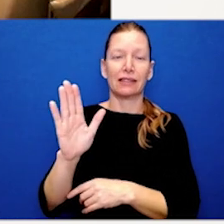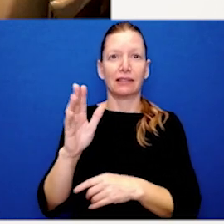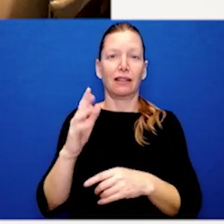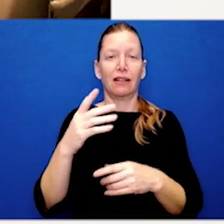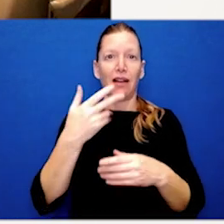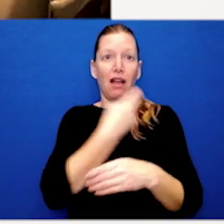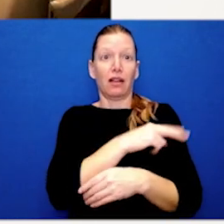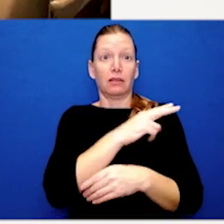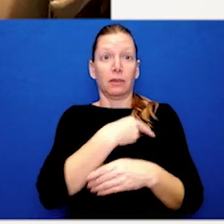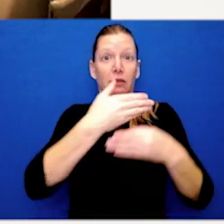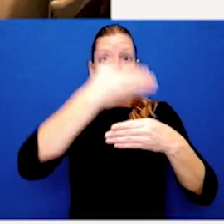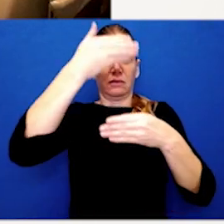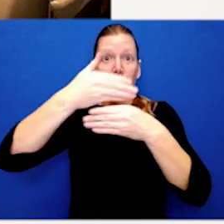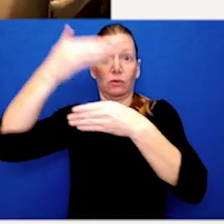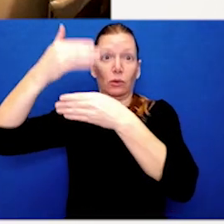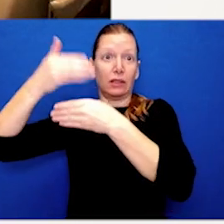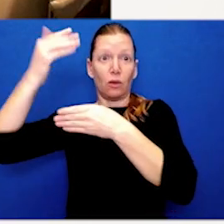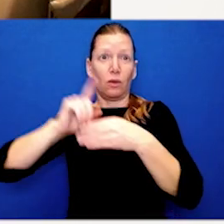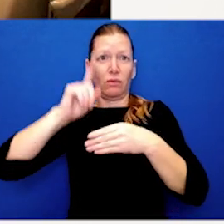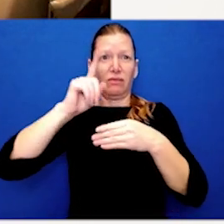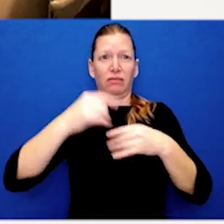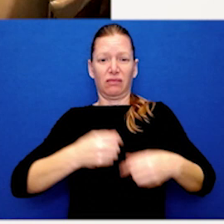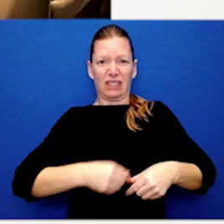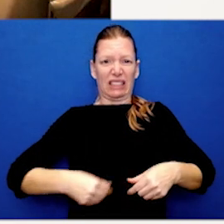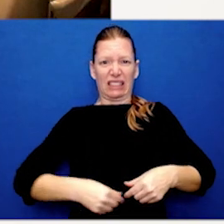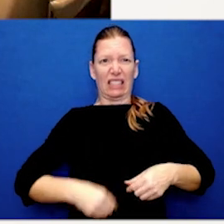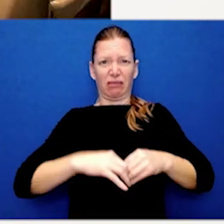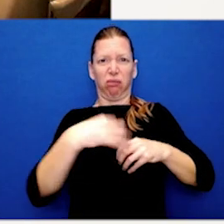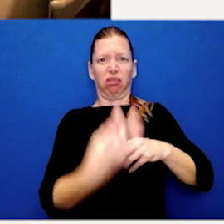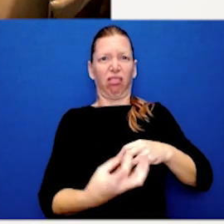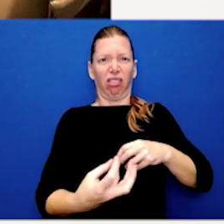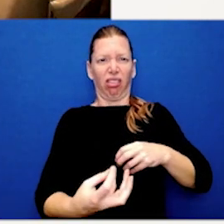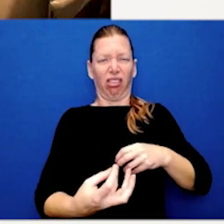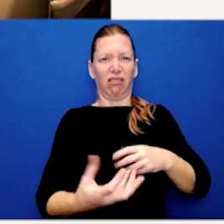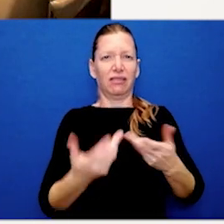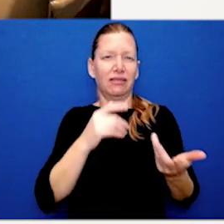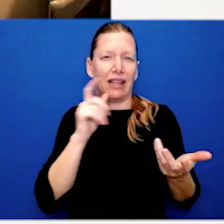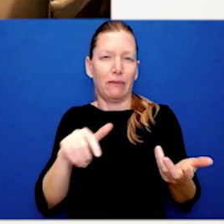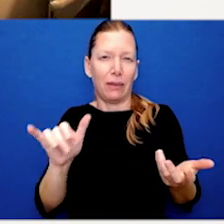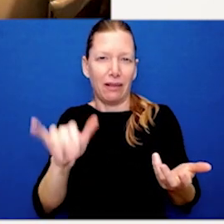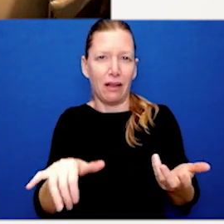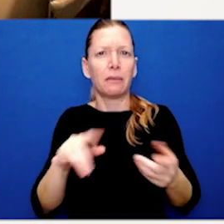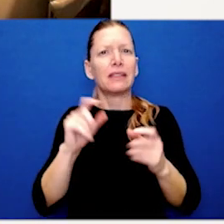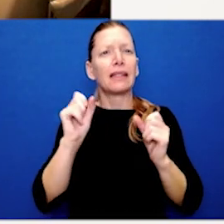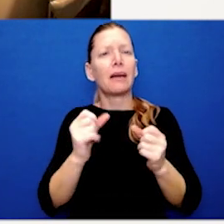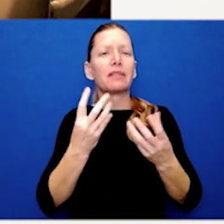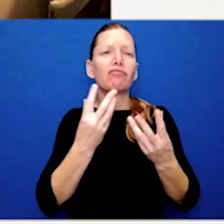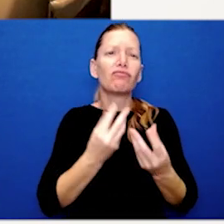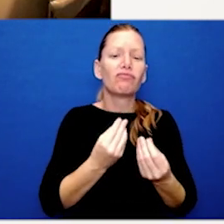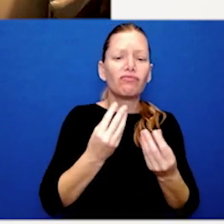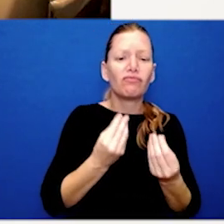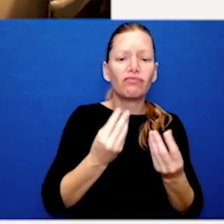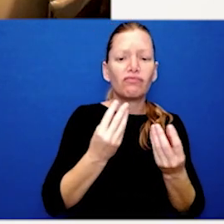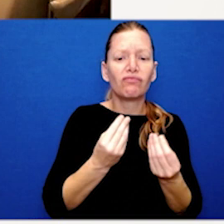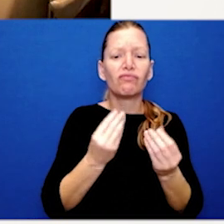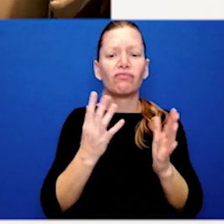his intestines hanging out the upper story windows of hospitals. It can be very tender and